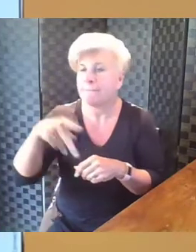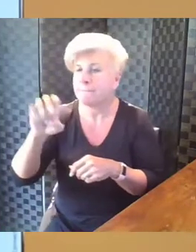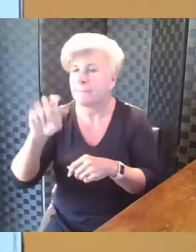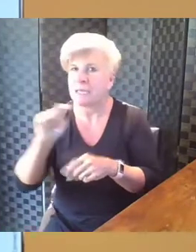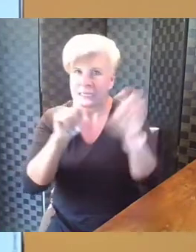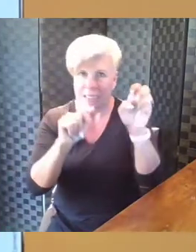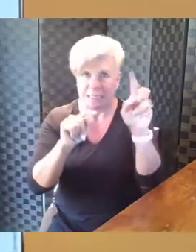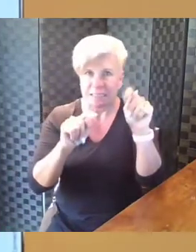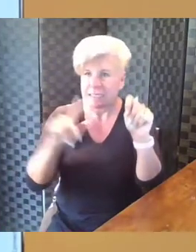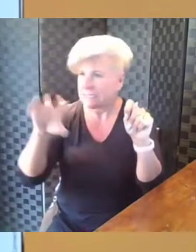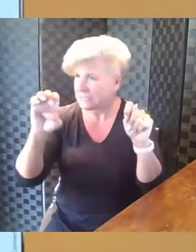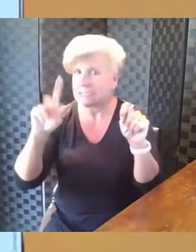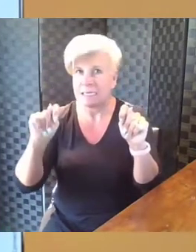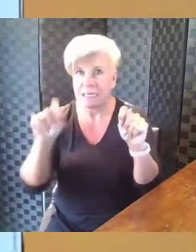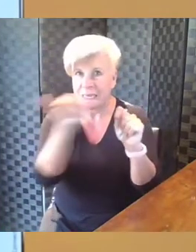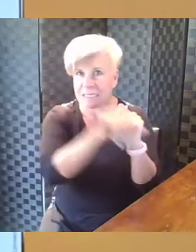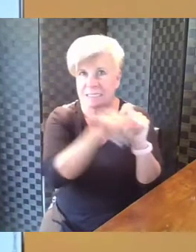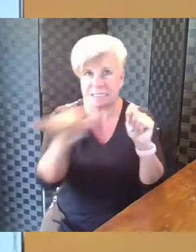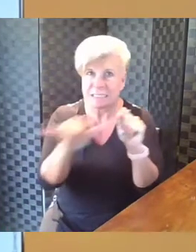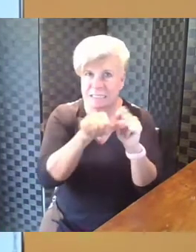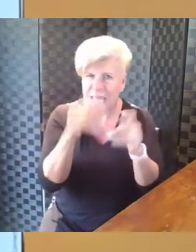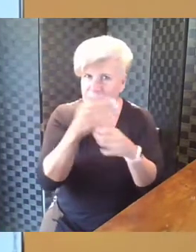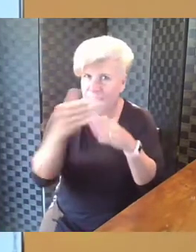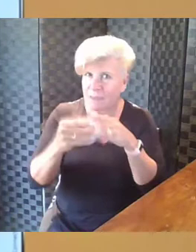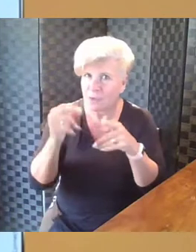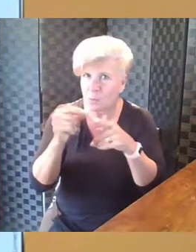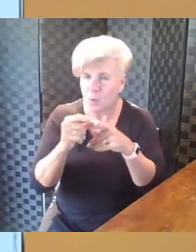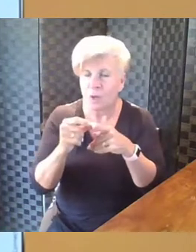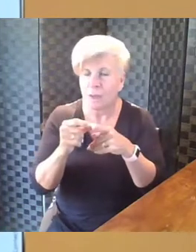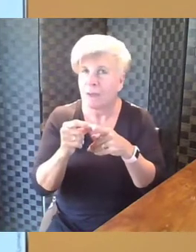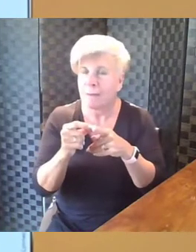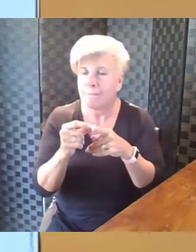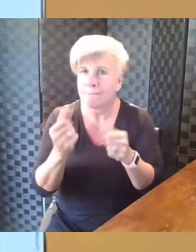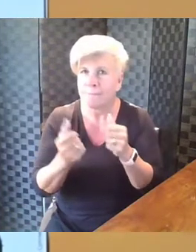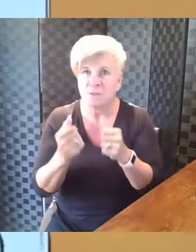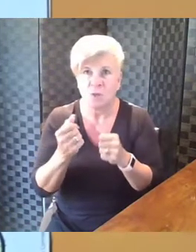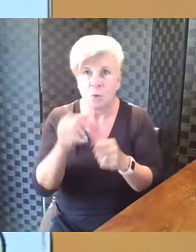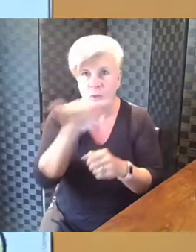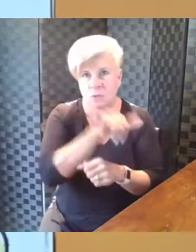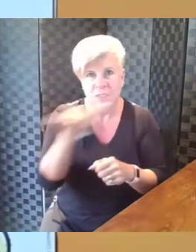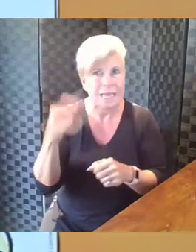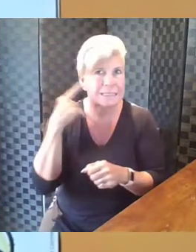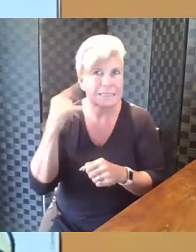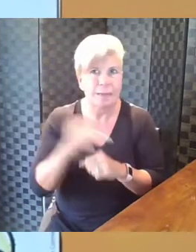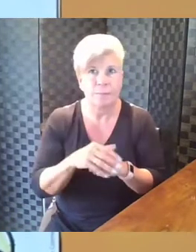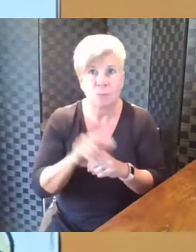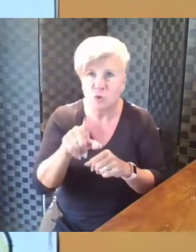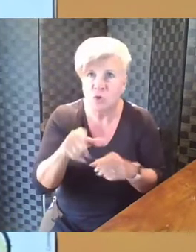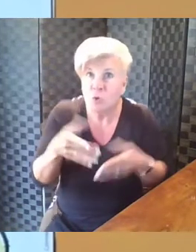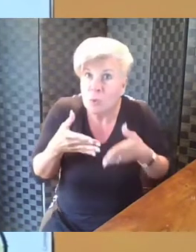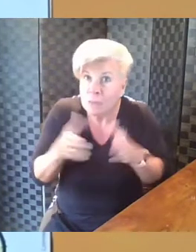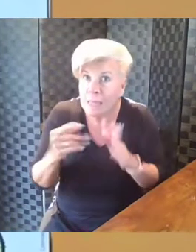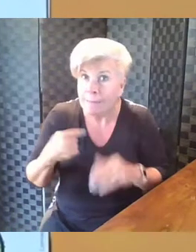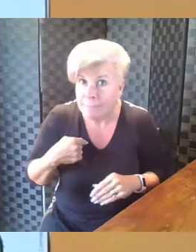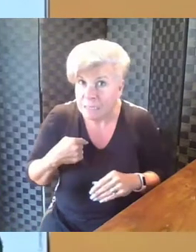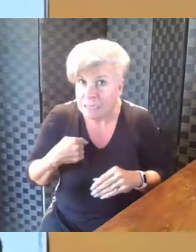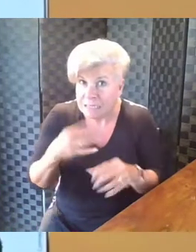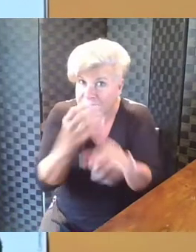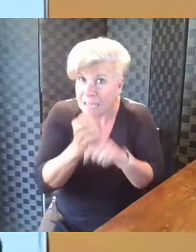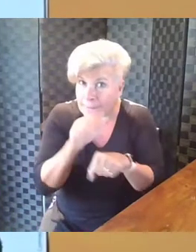ET, and just because a word ends the same doesn't always mean it rhymes, but a lot of the times it does. Will you let me get